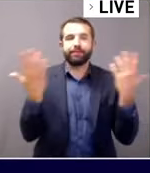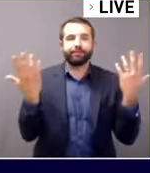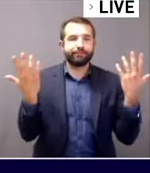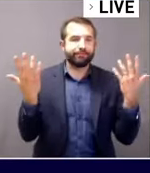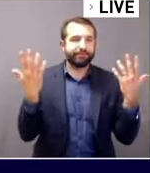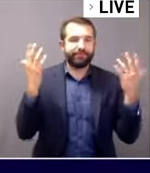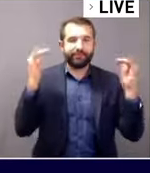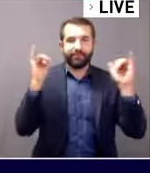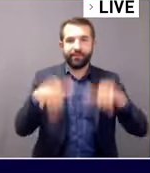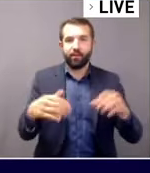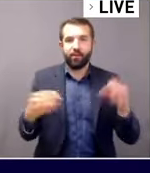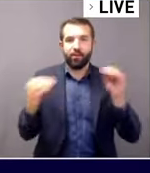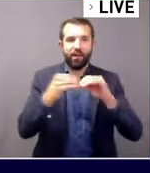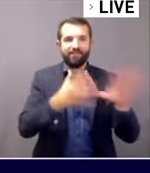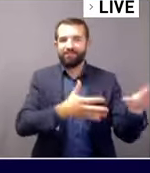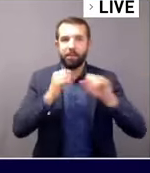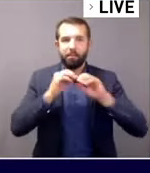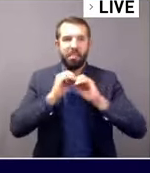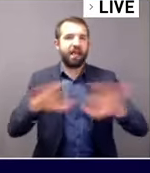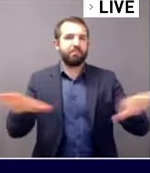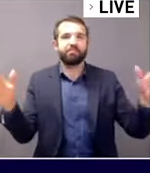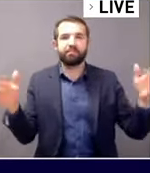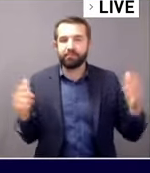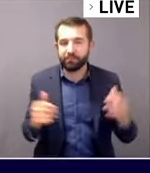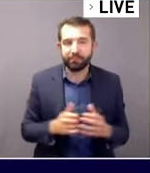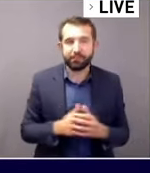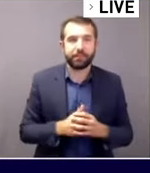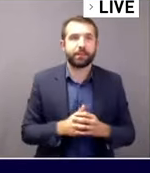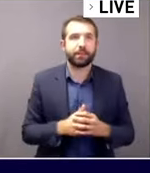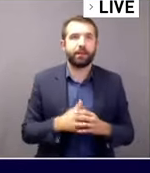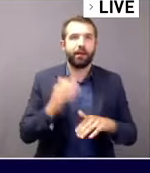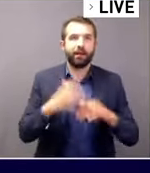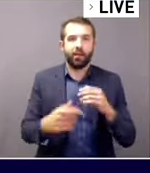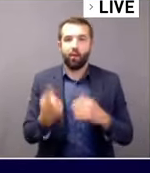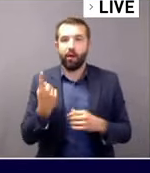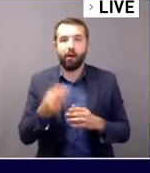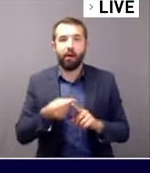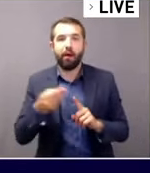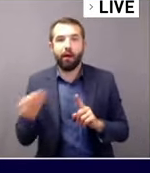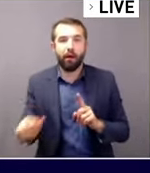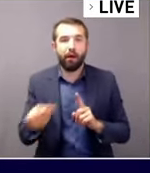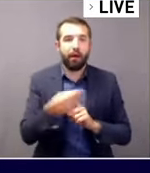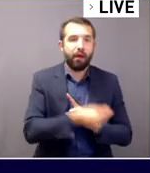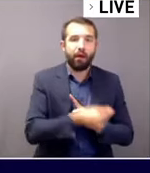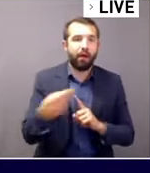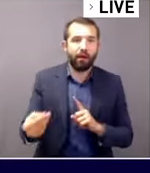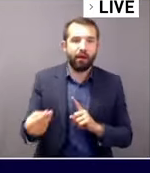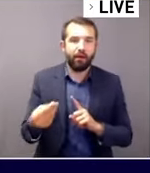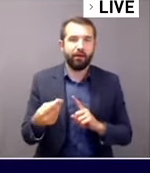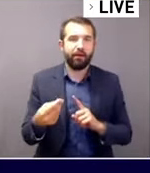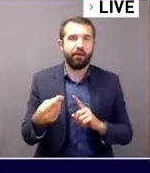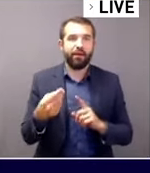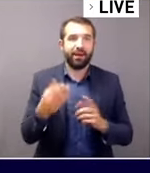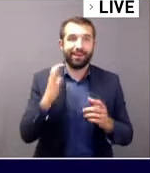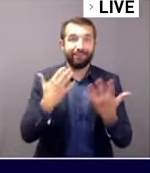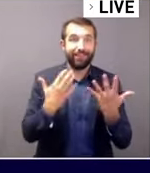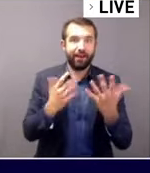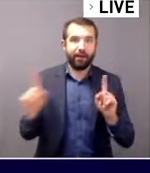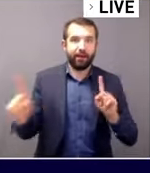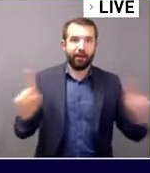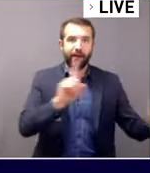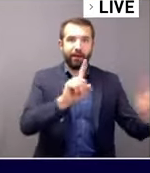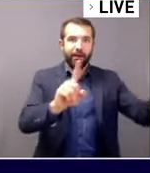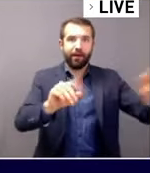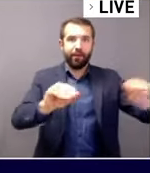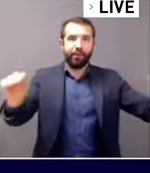widely, more efficiently in this case, than it had been just one person. That's our hypothesis right now. And it seems